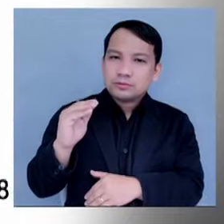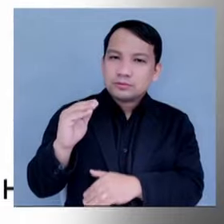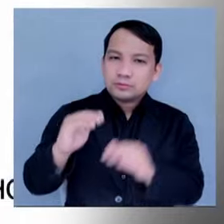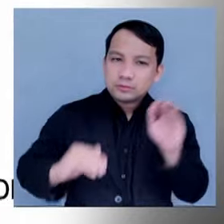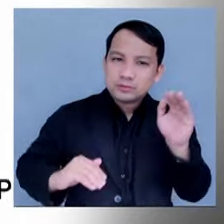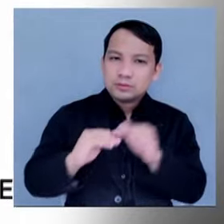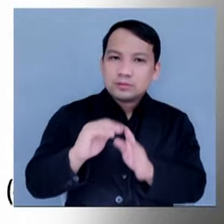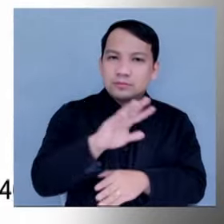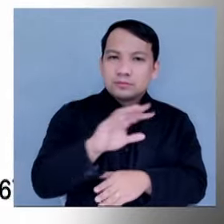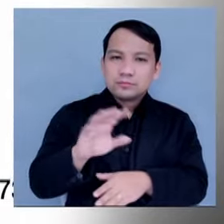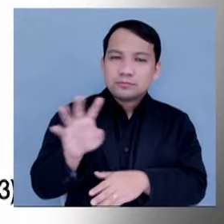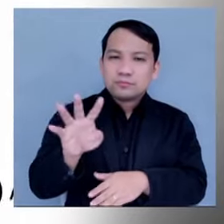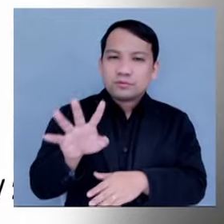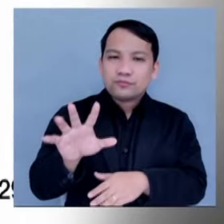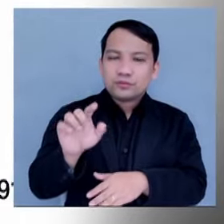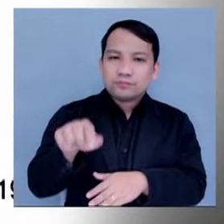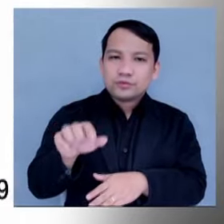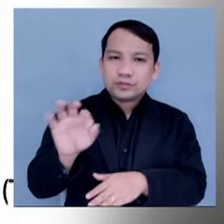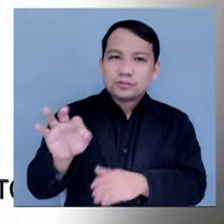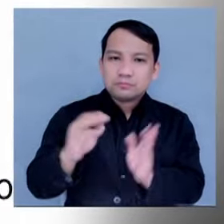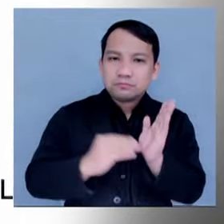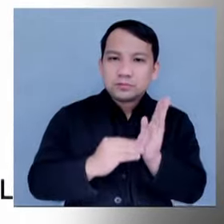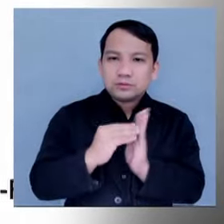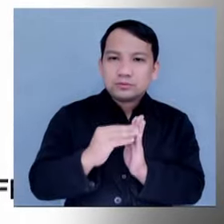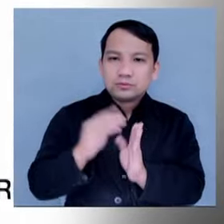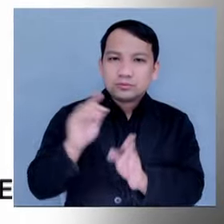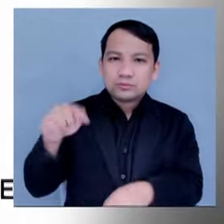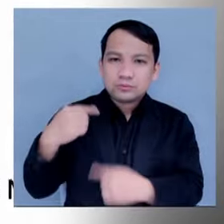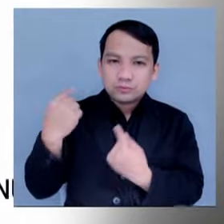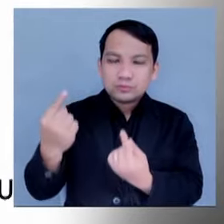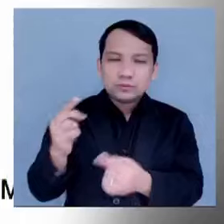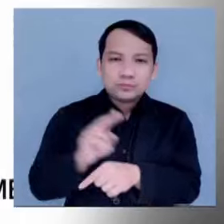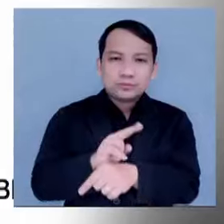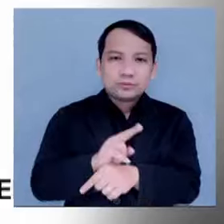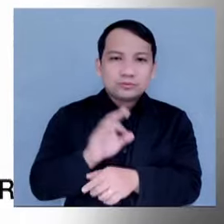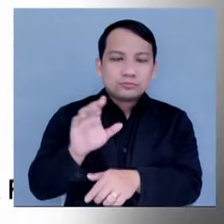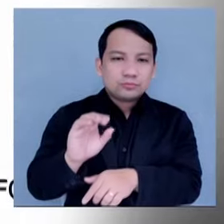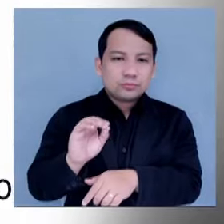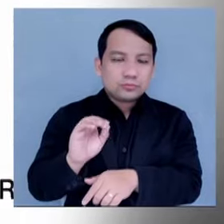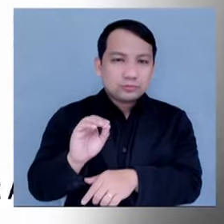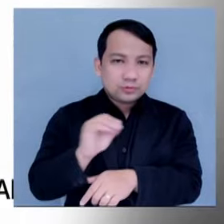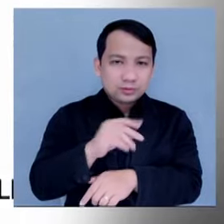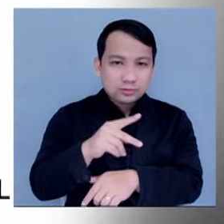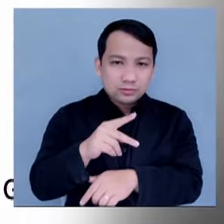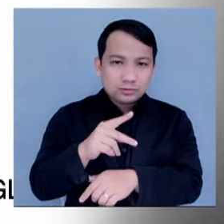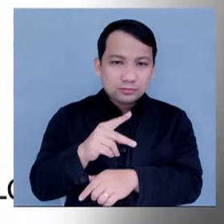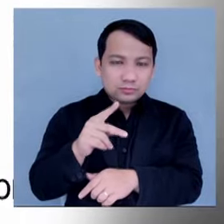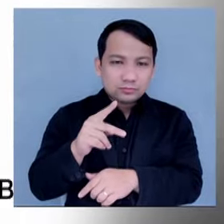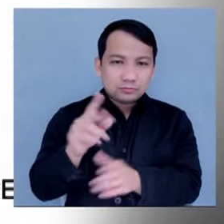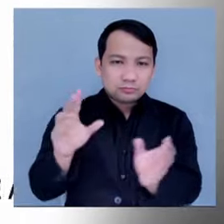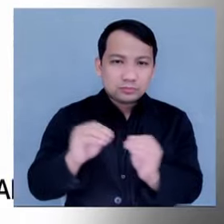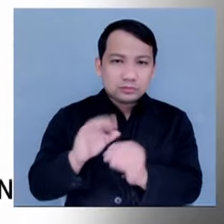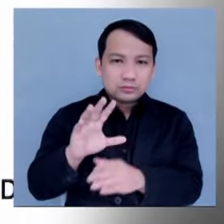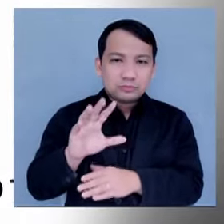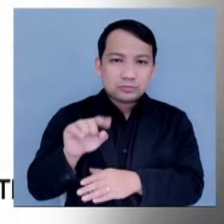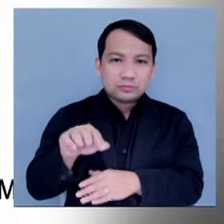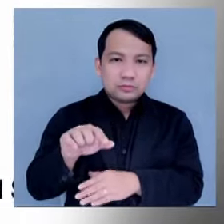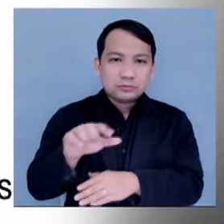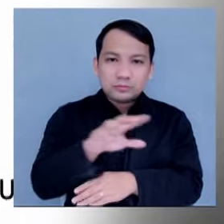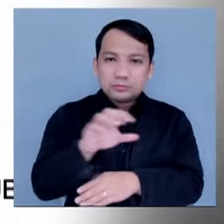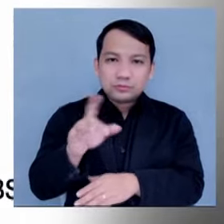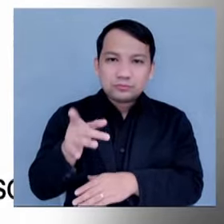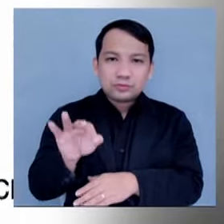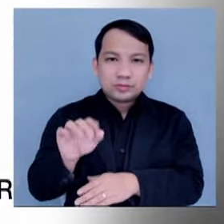have so far reached 554.9 million, while those using mobile phones have accumulated